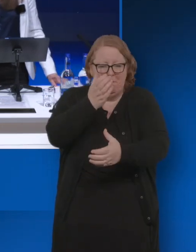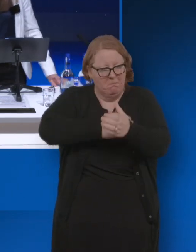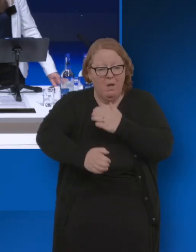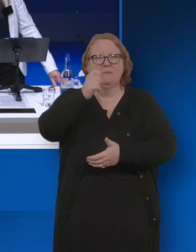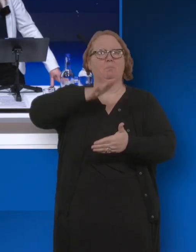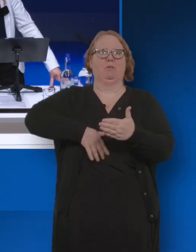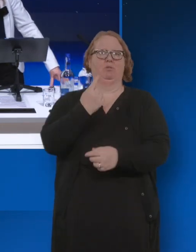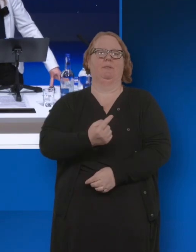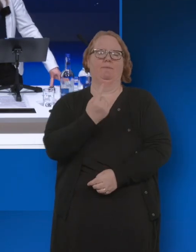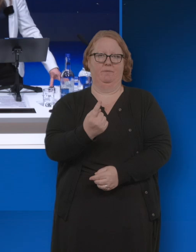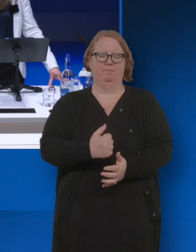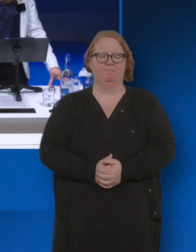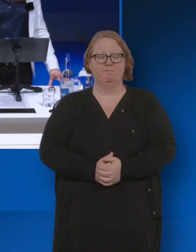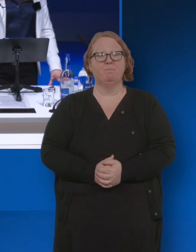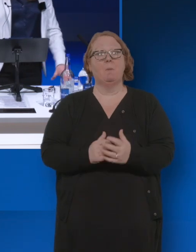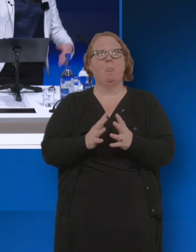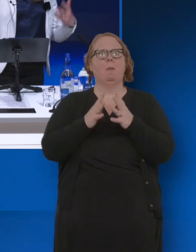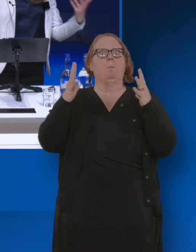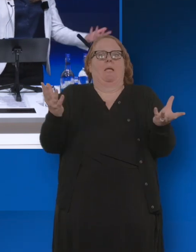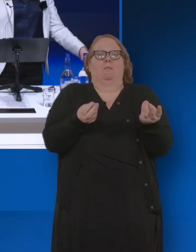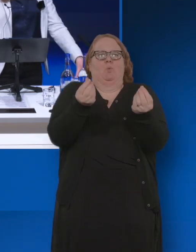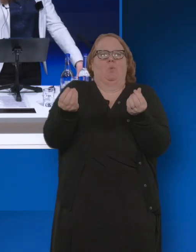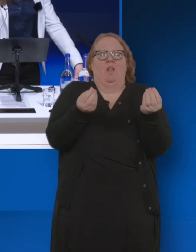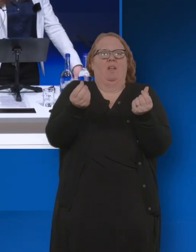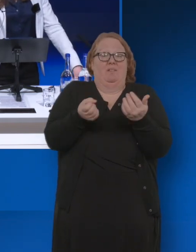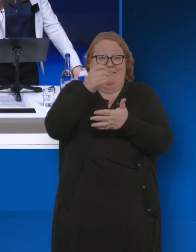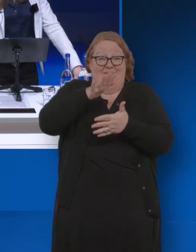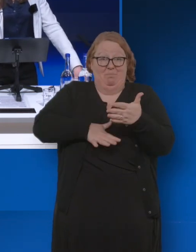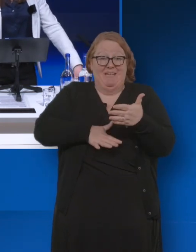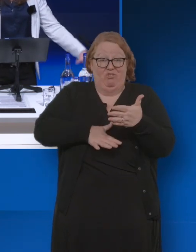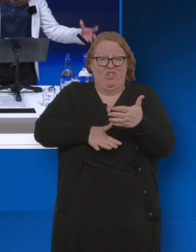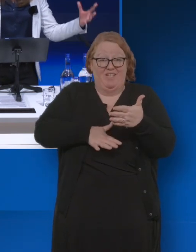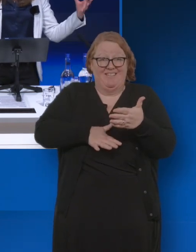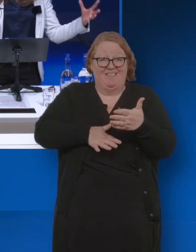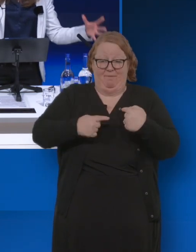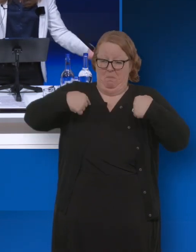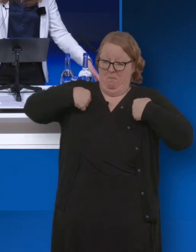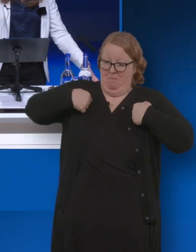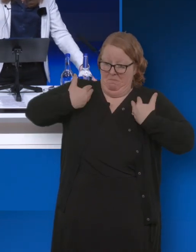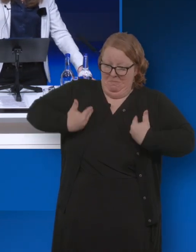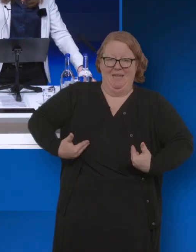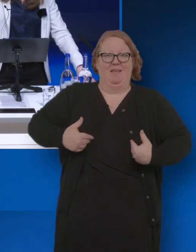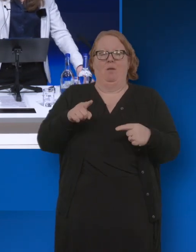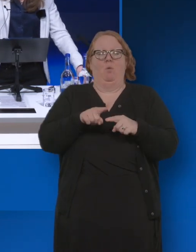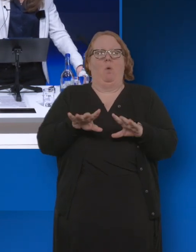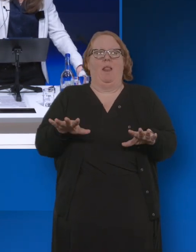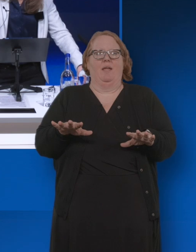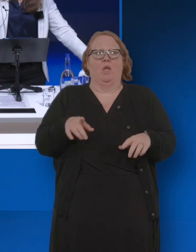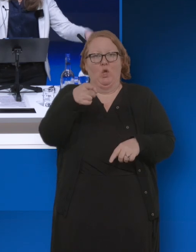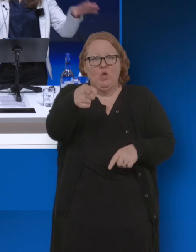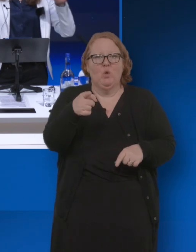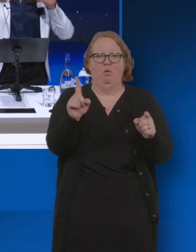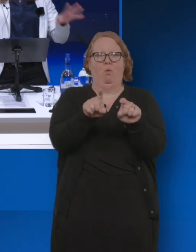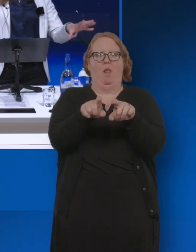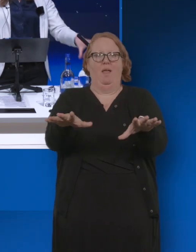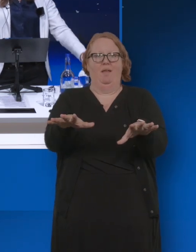And arguably, the biggest qualia of all is the experience of what it is to be you. And imagine